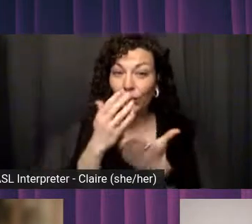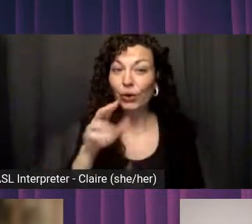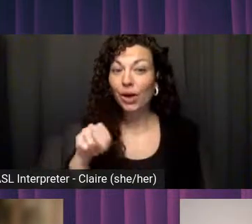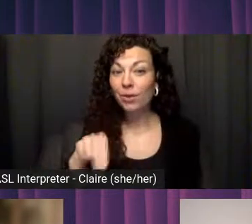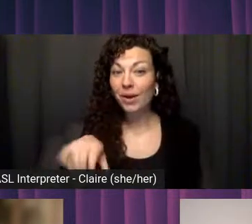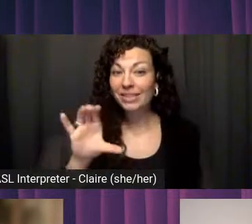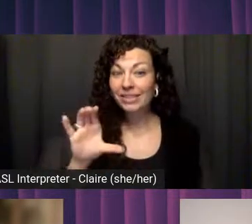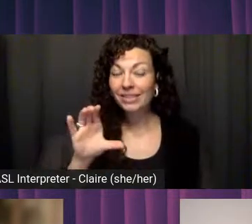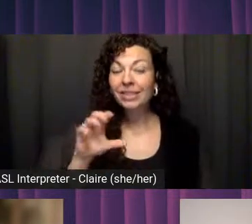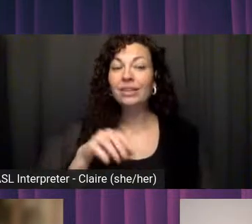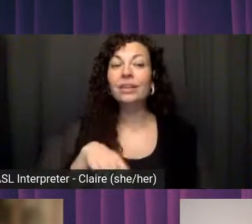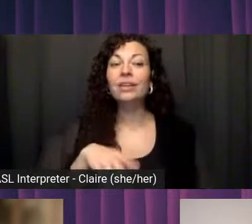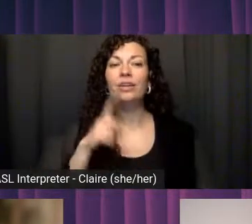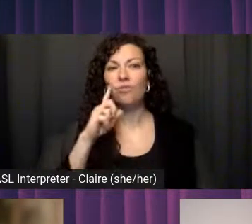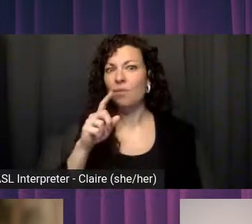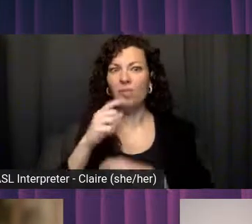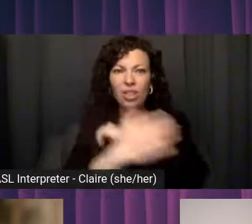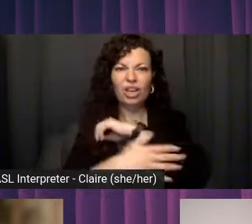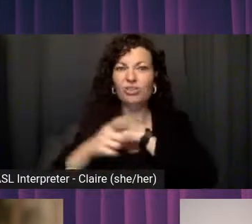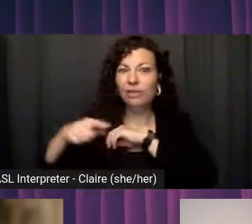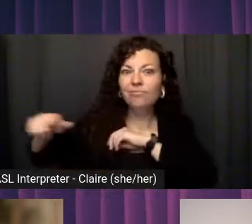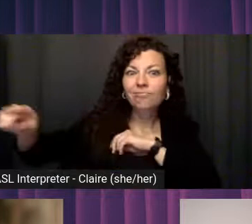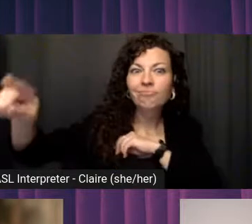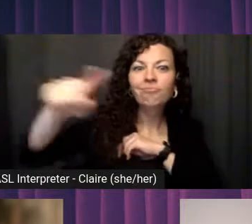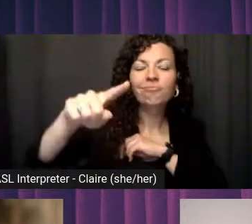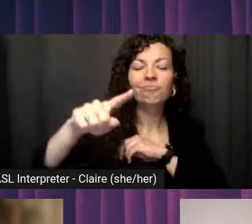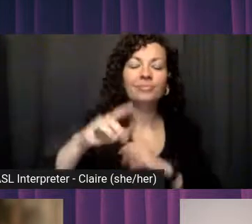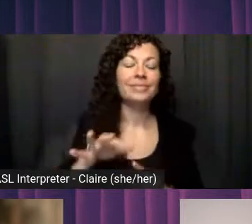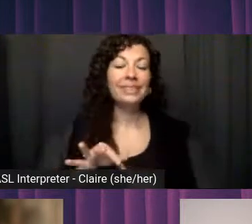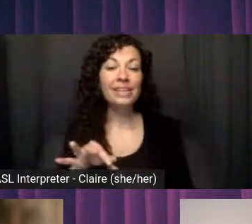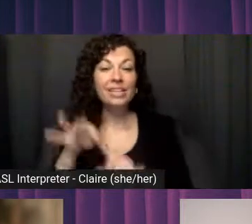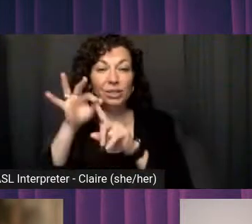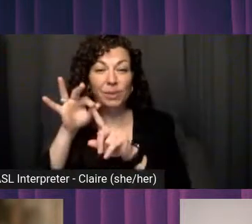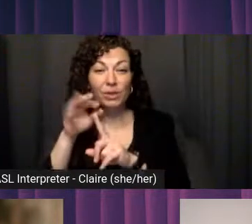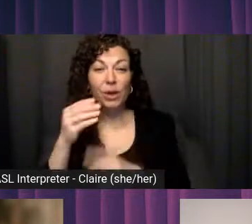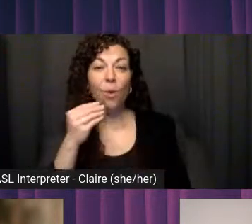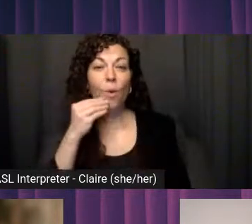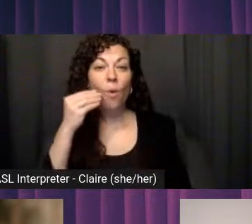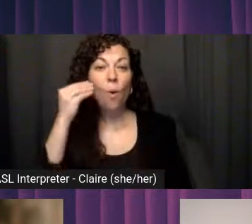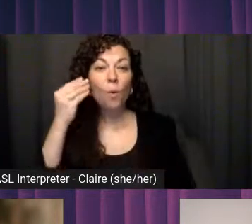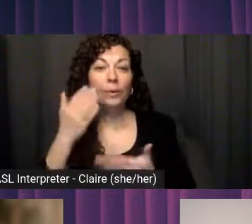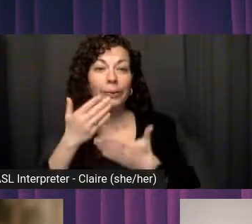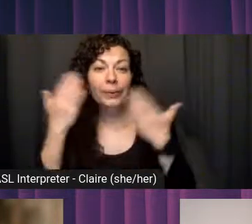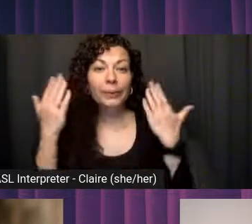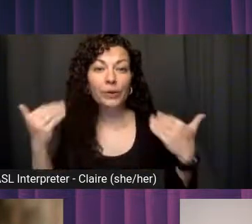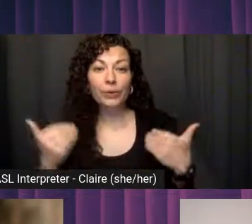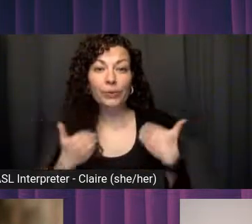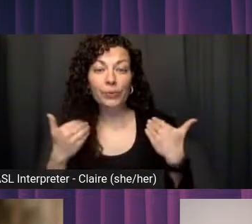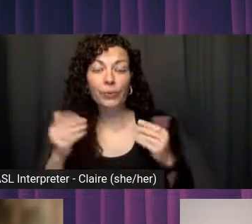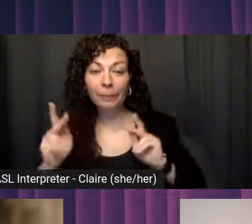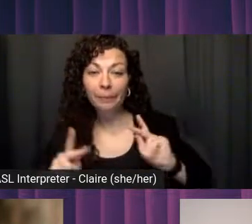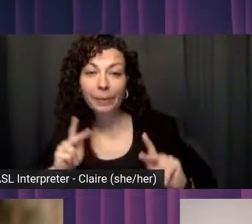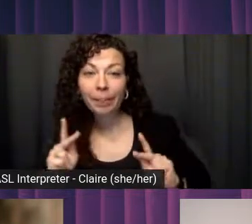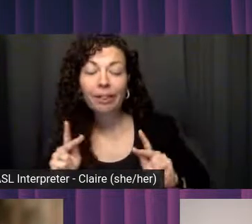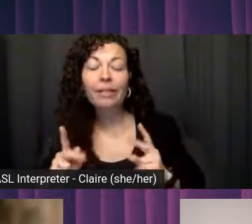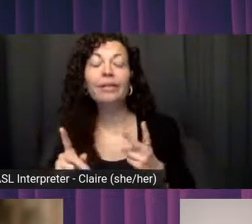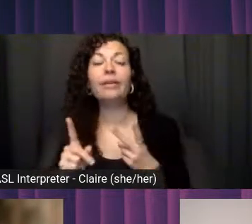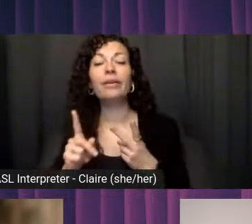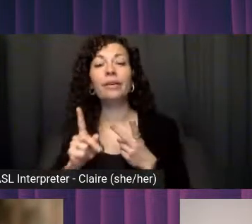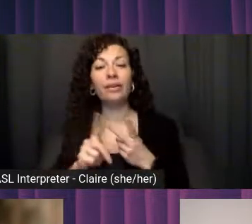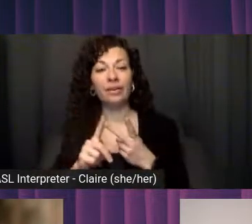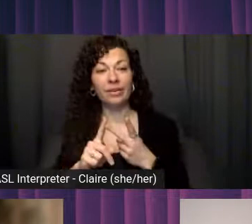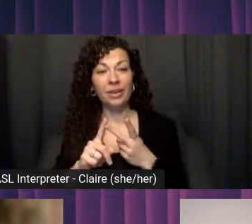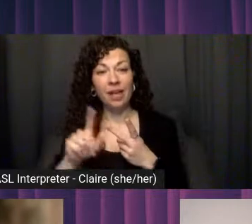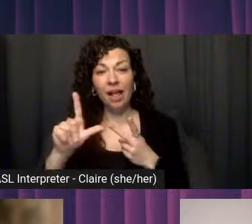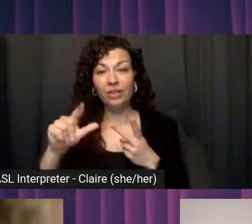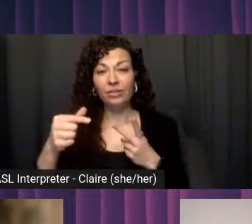Our homeless youth population, especially for LGBTQ homeless youth, is heavily populated by young